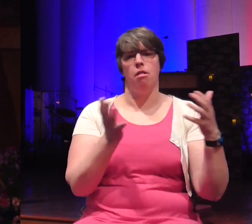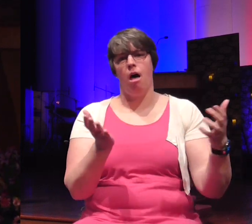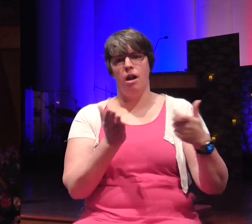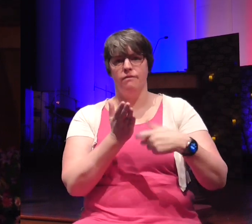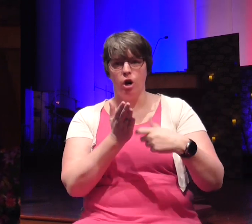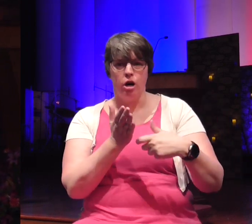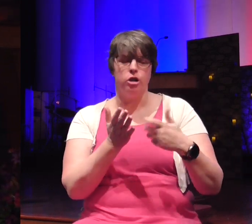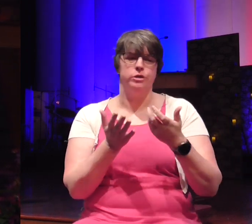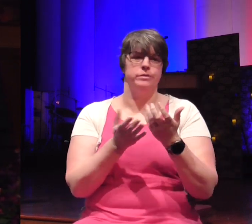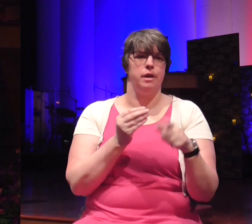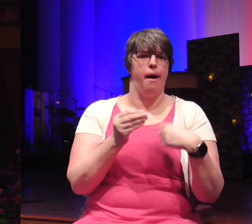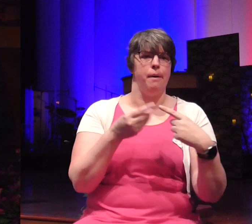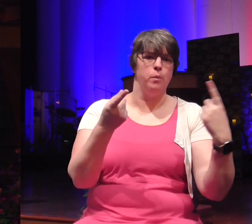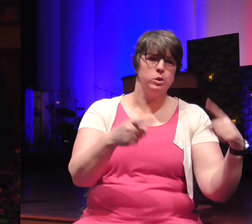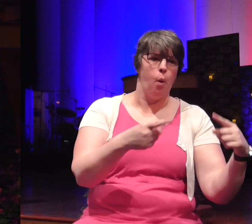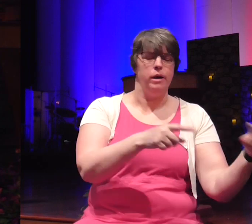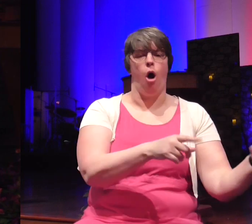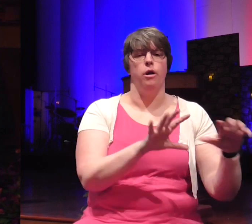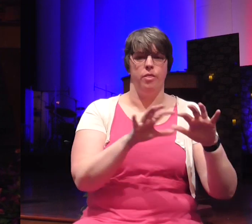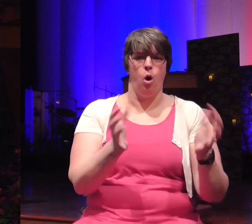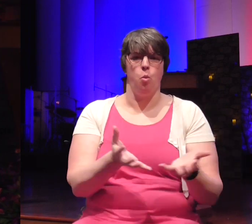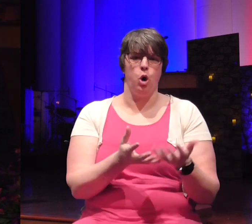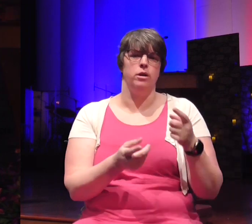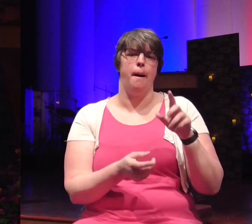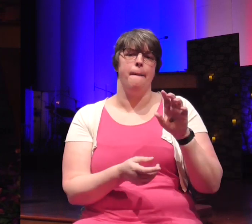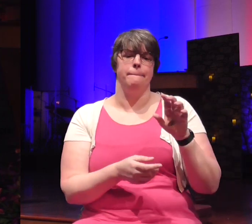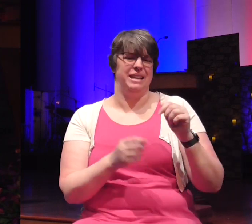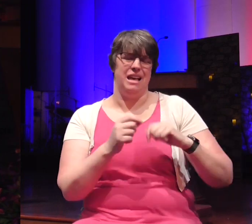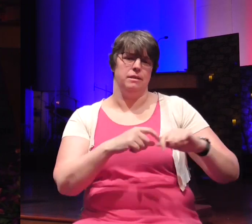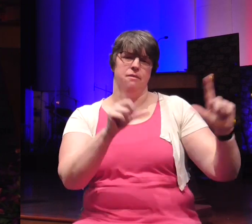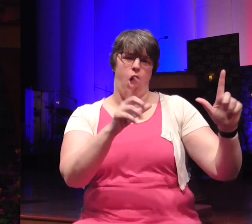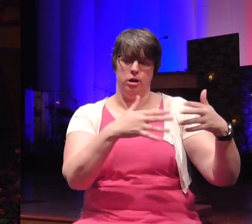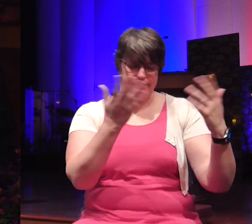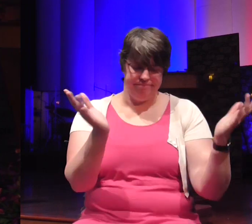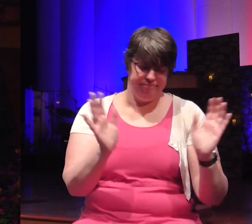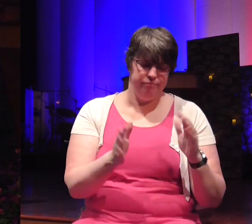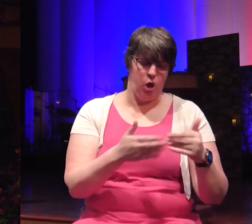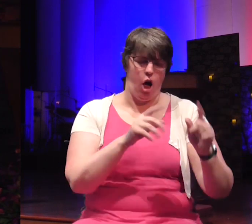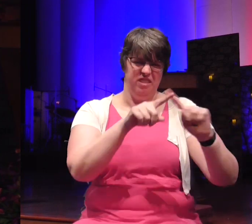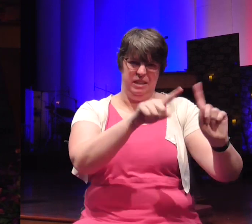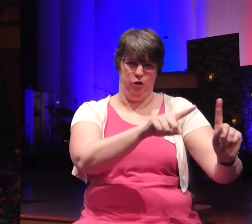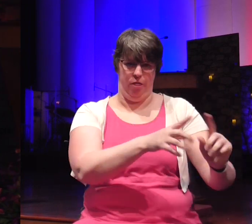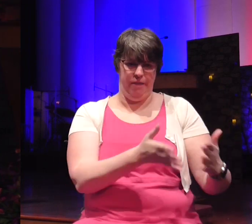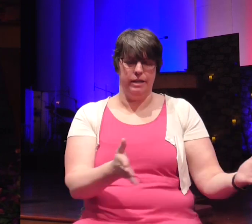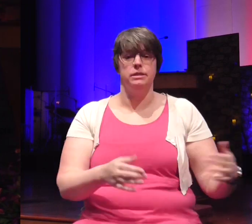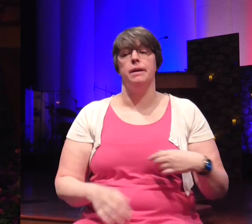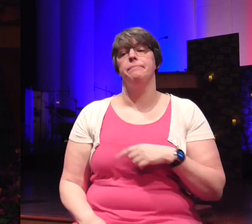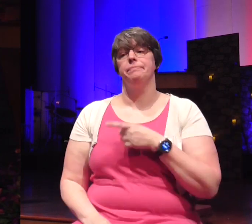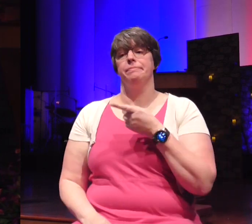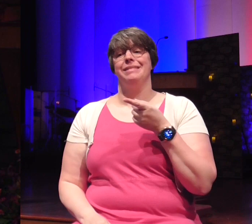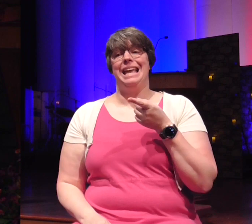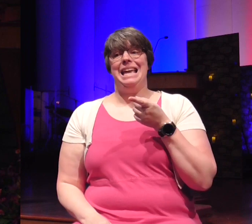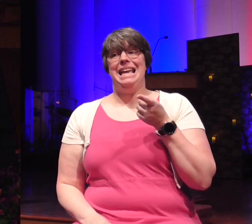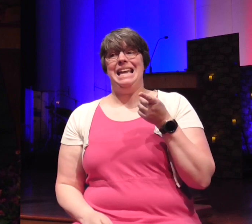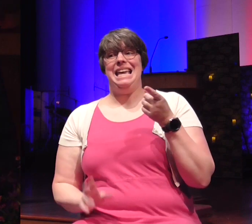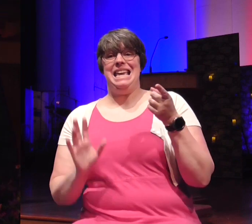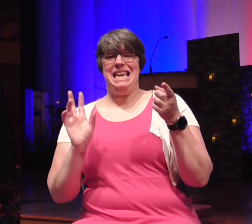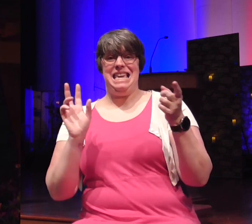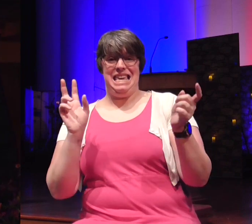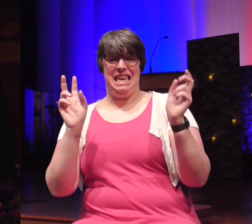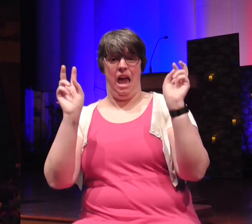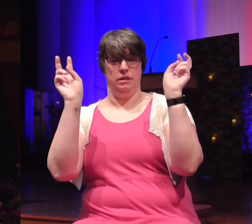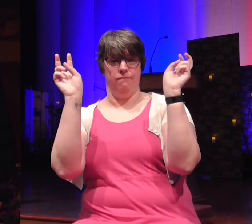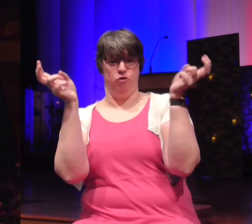what's going on productively in our world, and he's got a blog and all this good stuff. Nipun has coined a term that I really